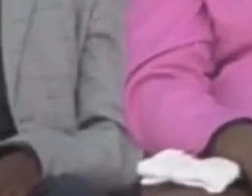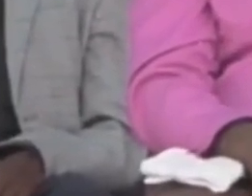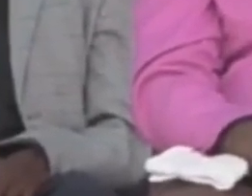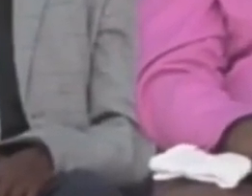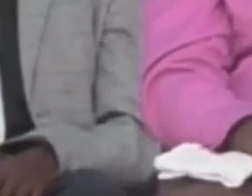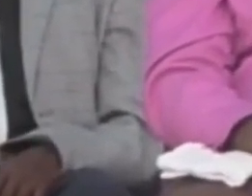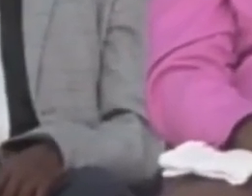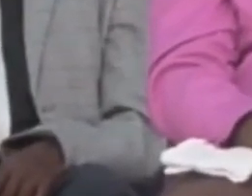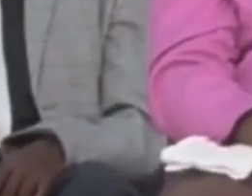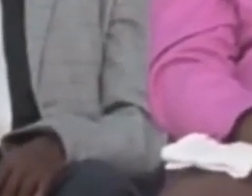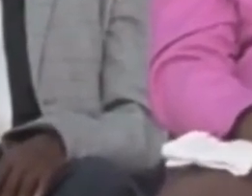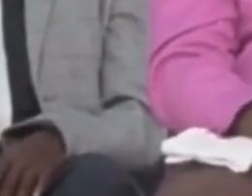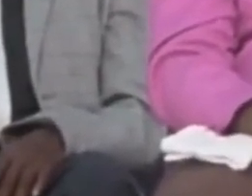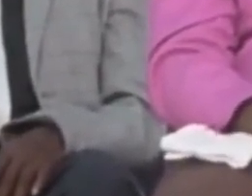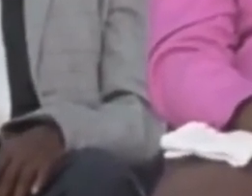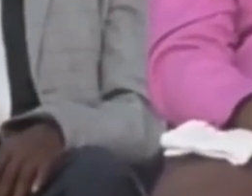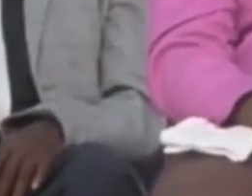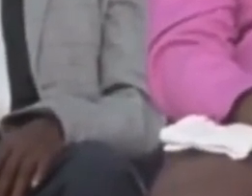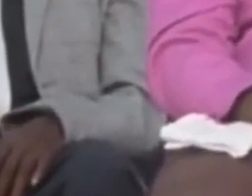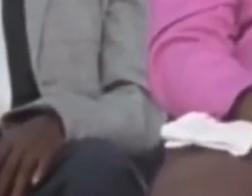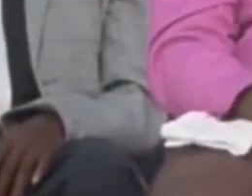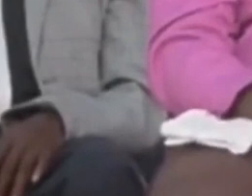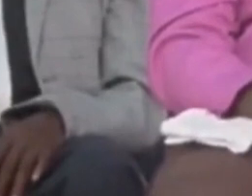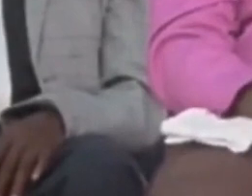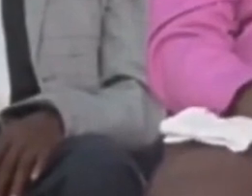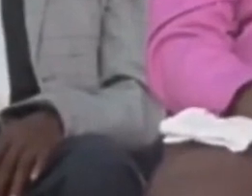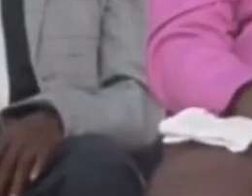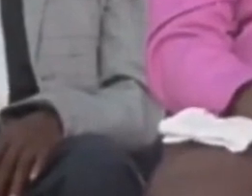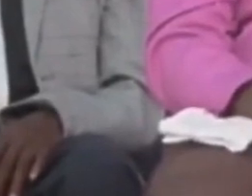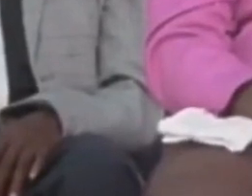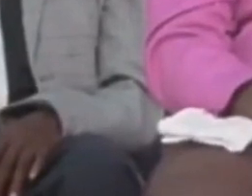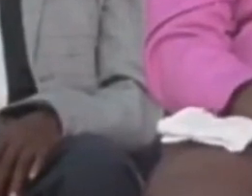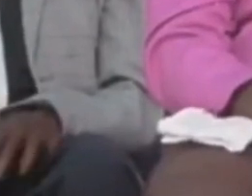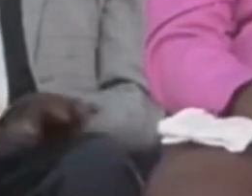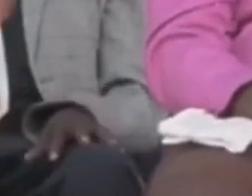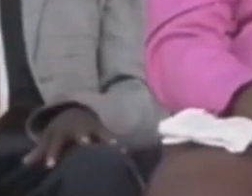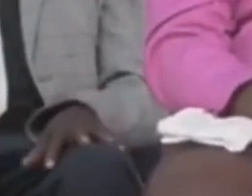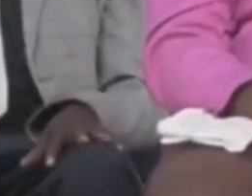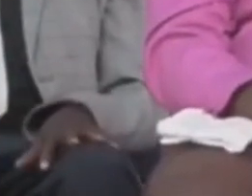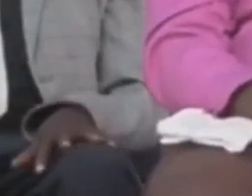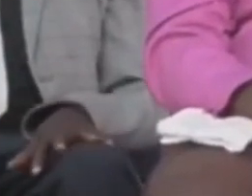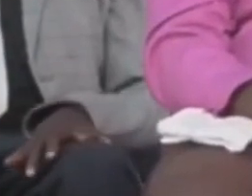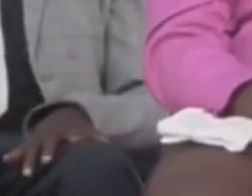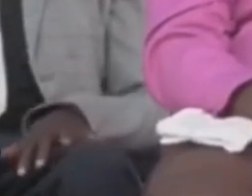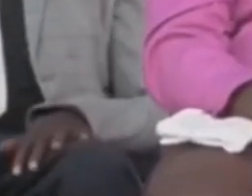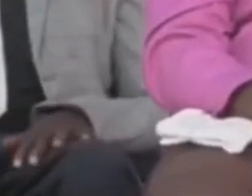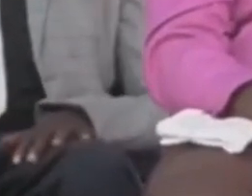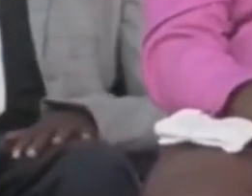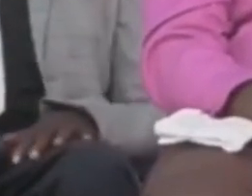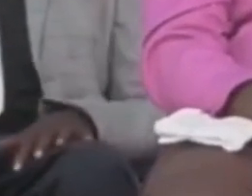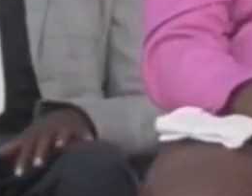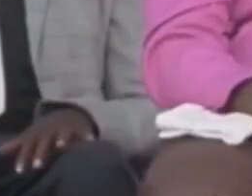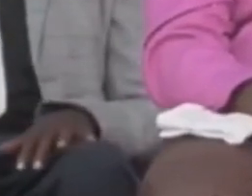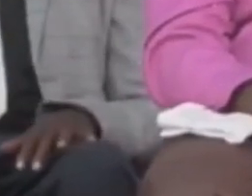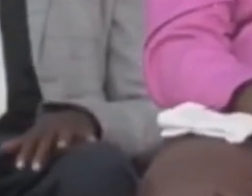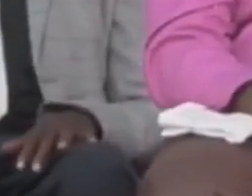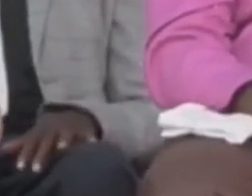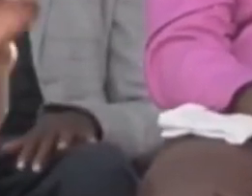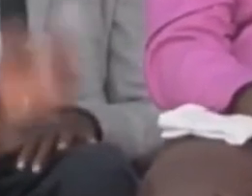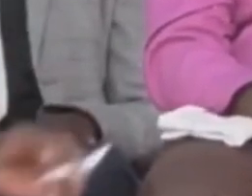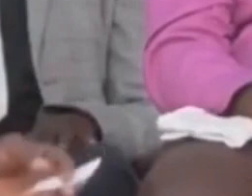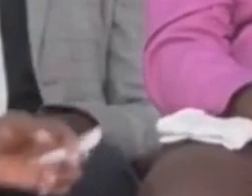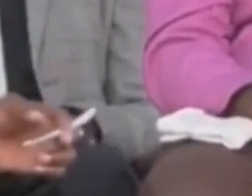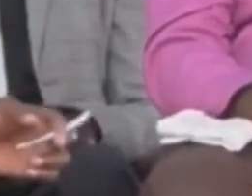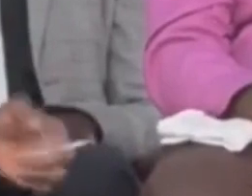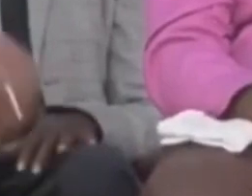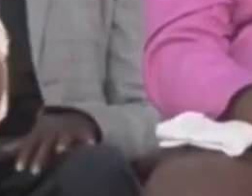of the politics of Kenya, in the governance of Kenya, and in any other way in the Republic of Kenya.